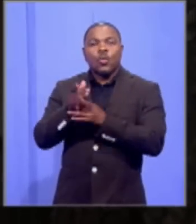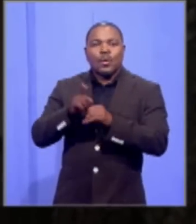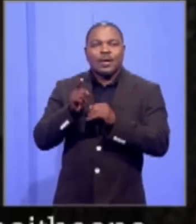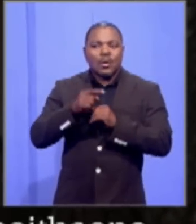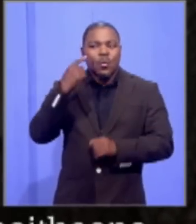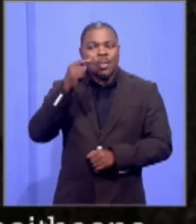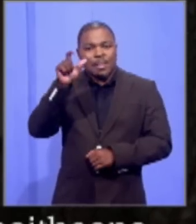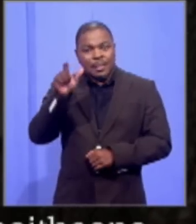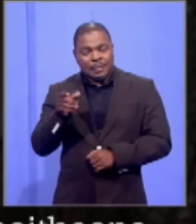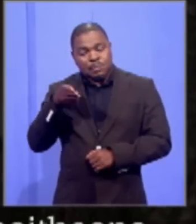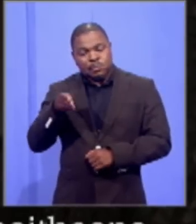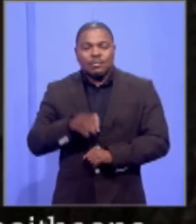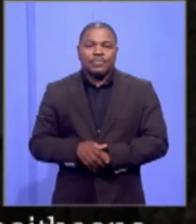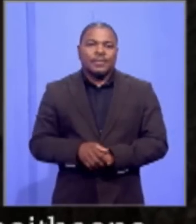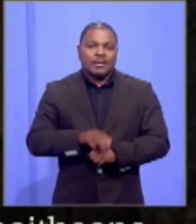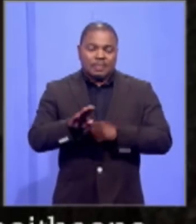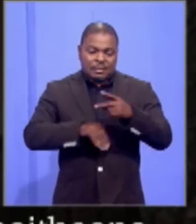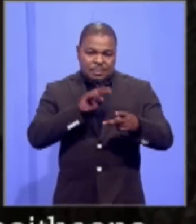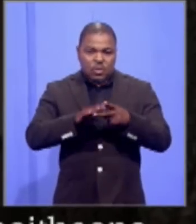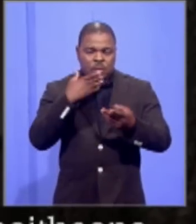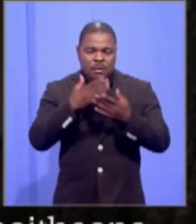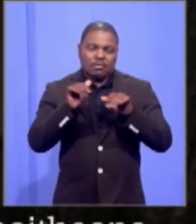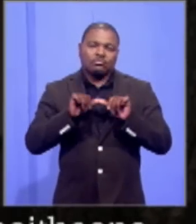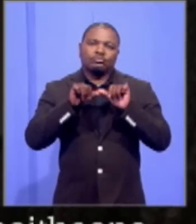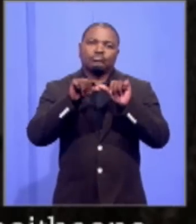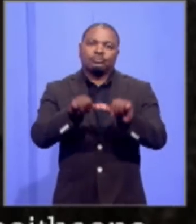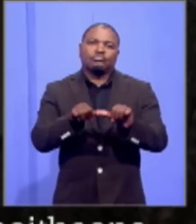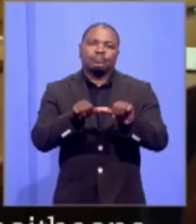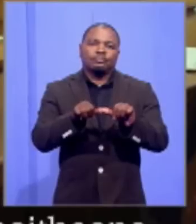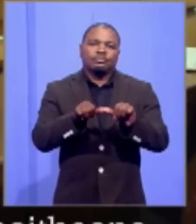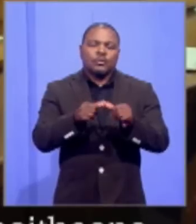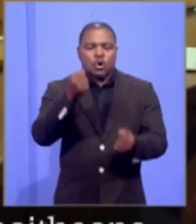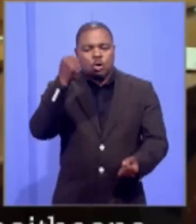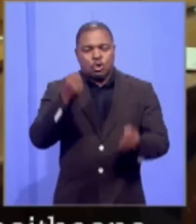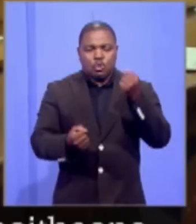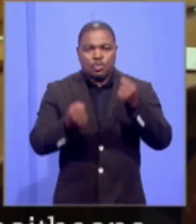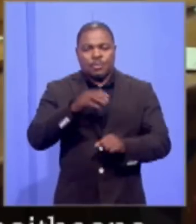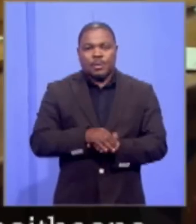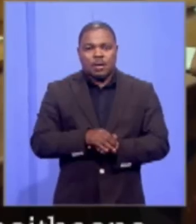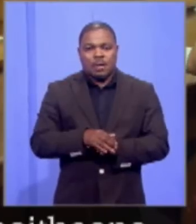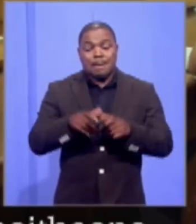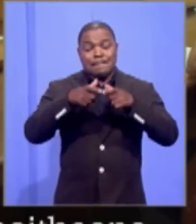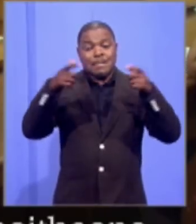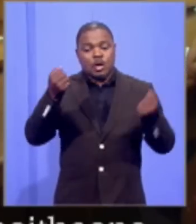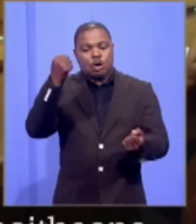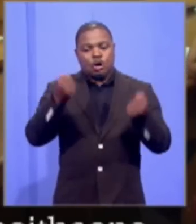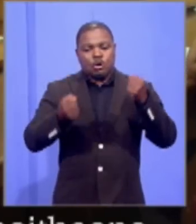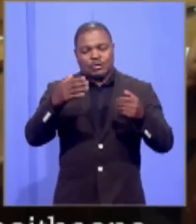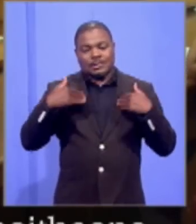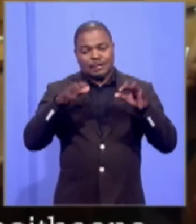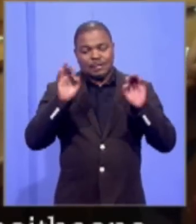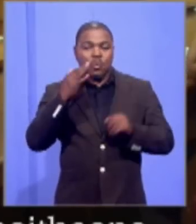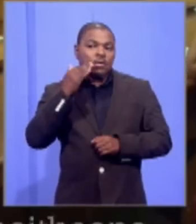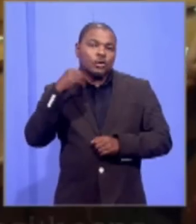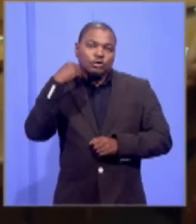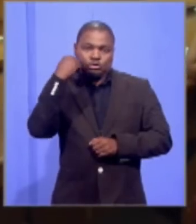on, and thereafter will then proceed with the main trial. Tsheko ye kgolo e tla thomološa gape go